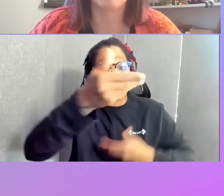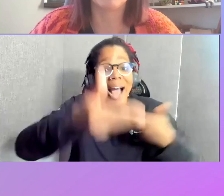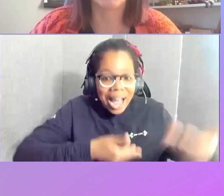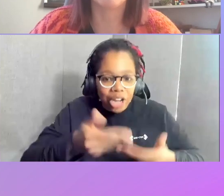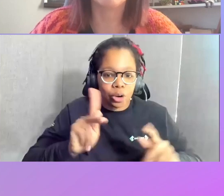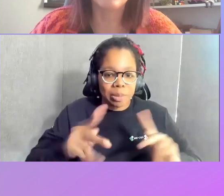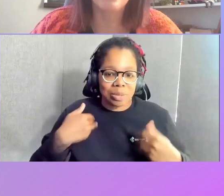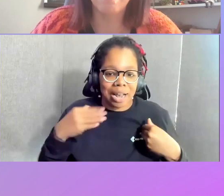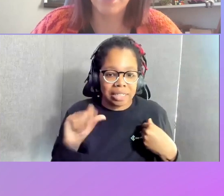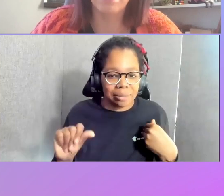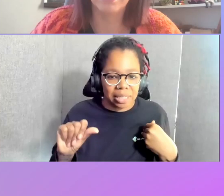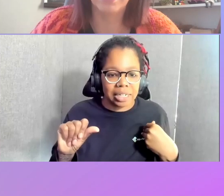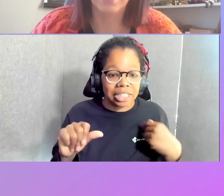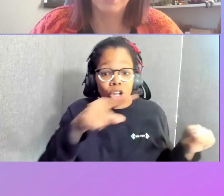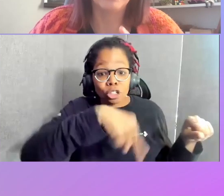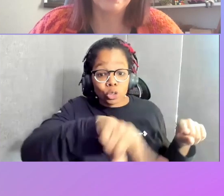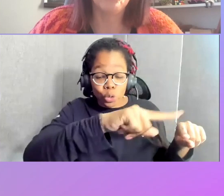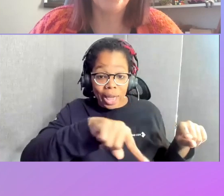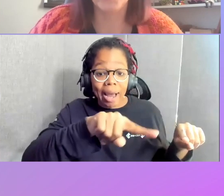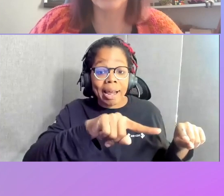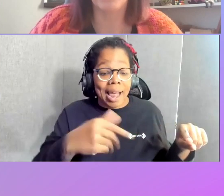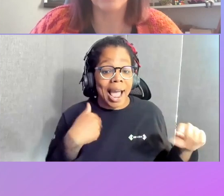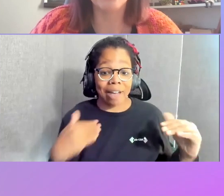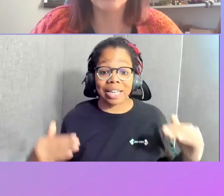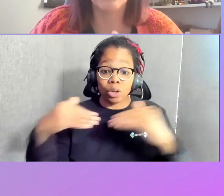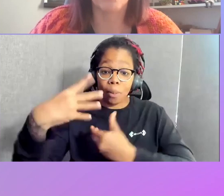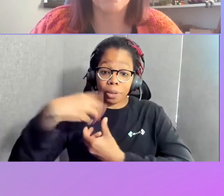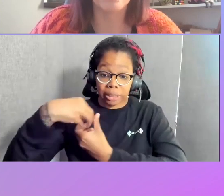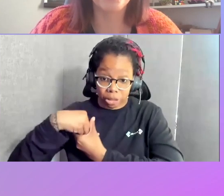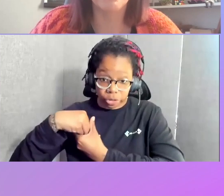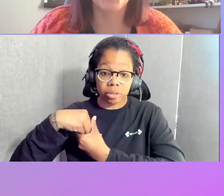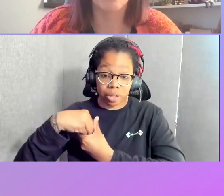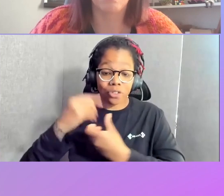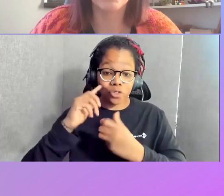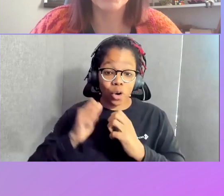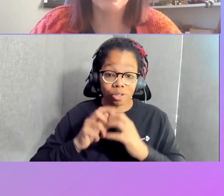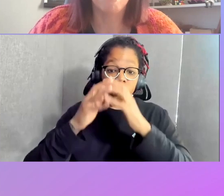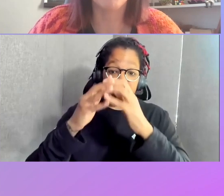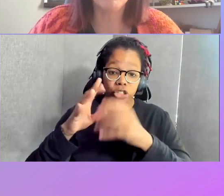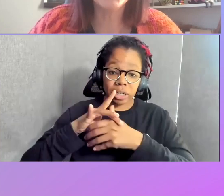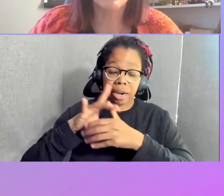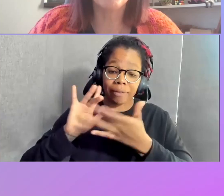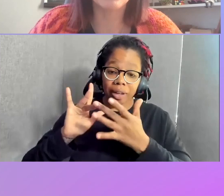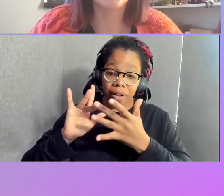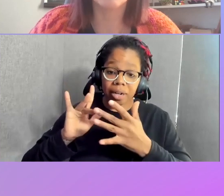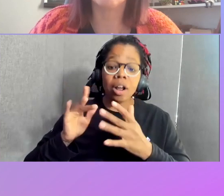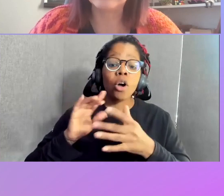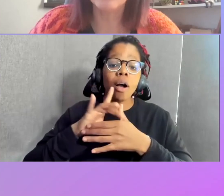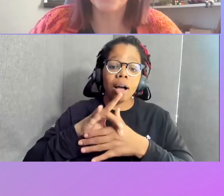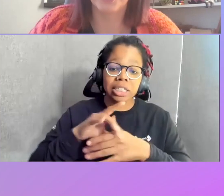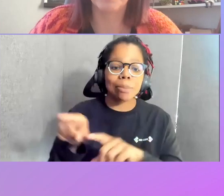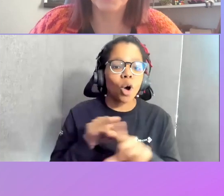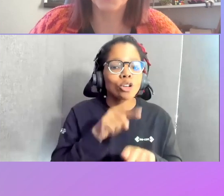with disabilities so that they have not only an equal participation in the creation of digital content, but also a position